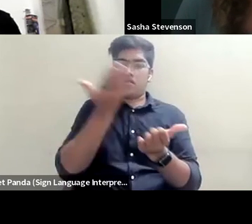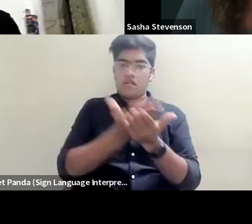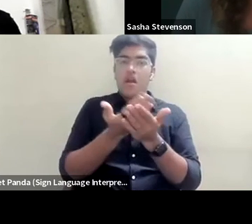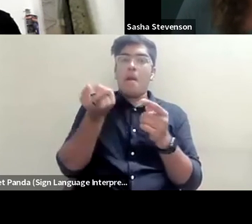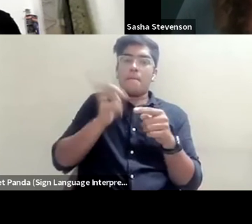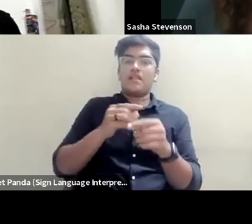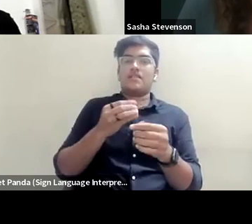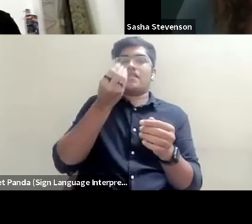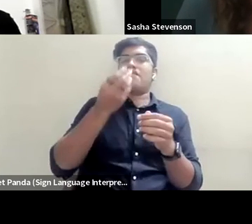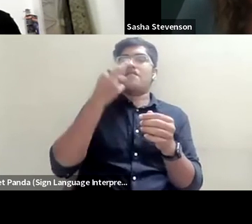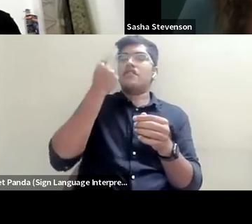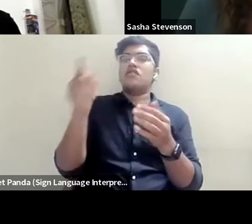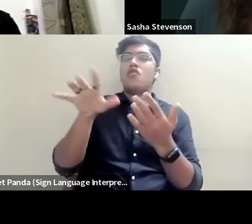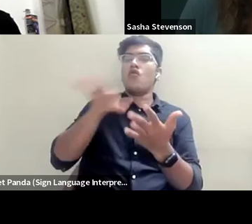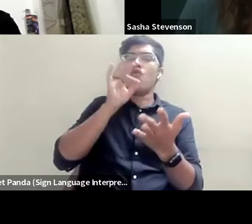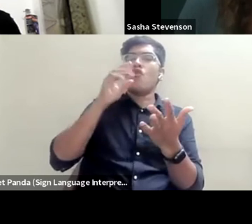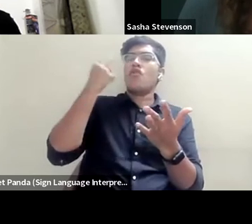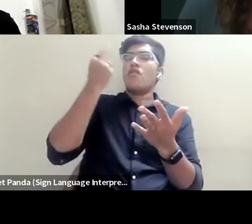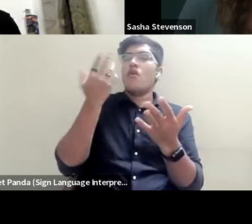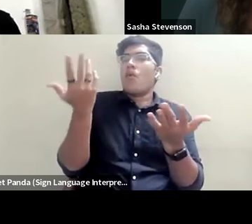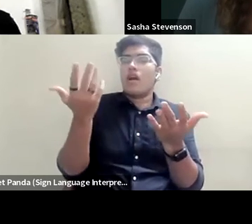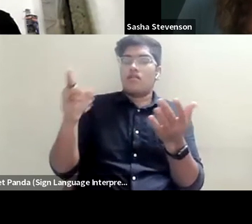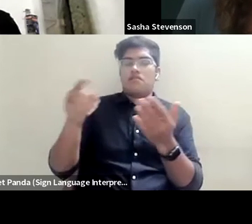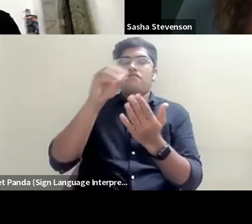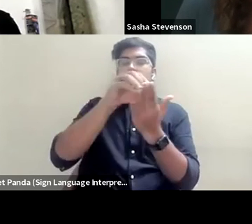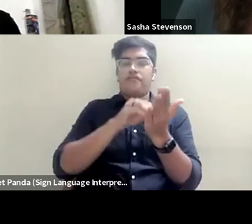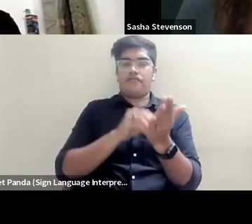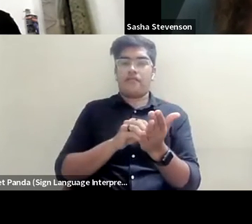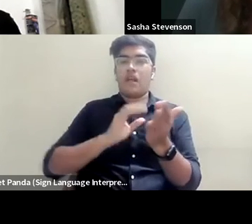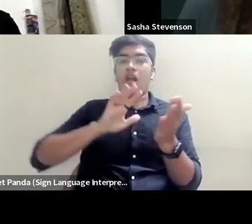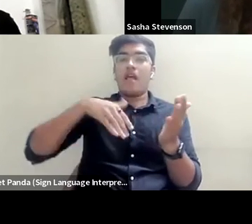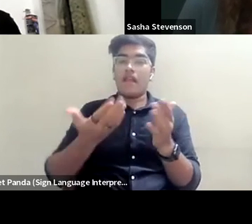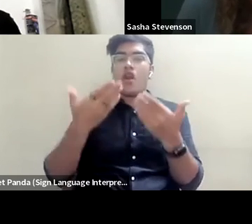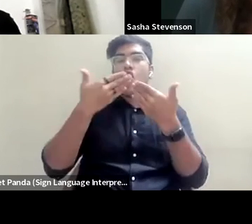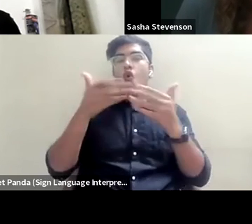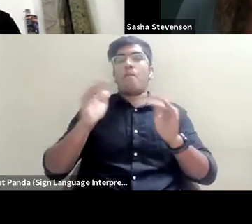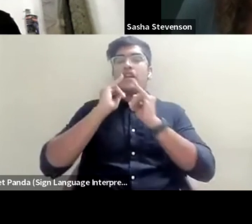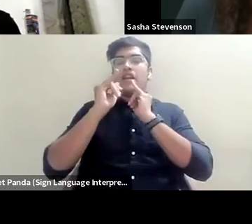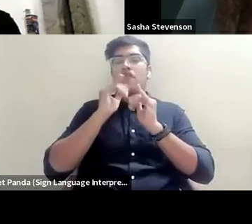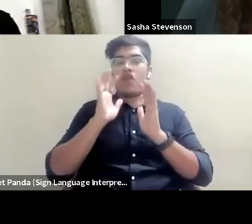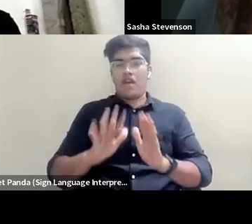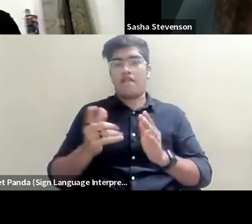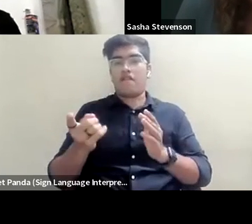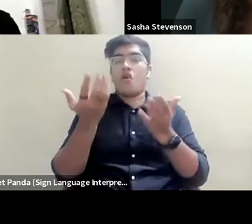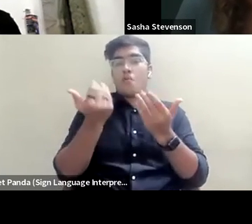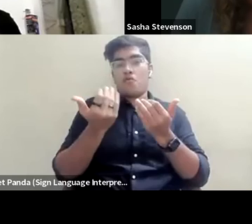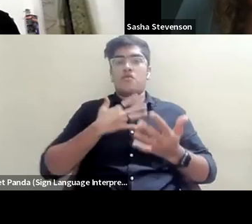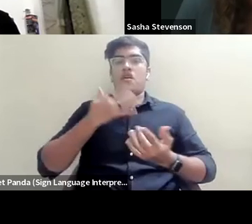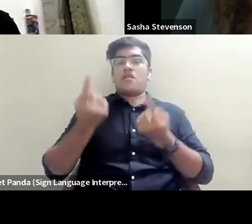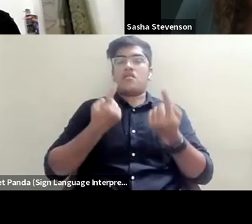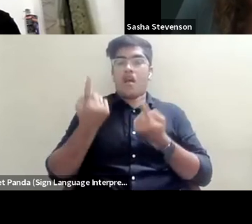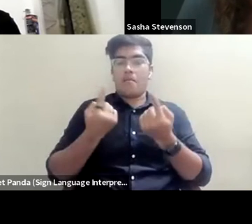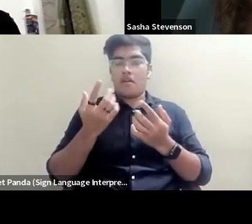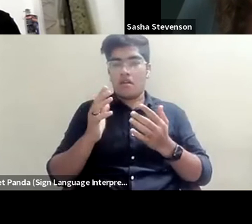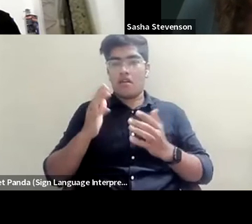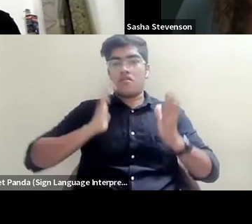justification, and then it's a public and open interview process, which sometimes causes some drama and some controversy, as